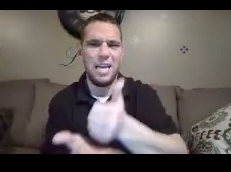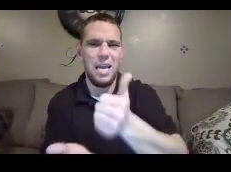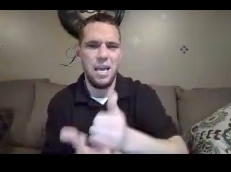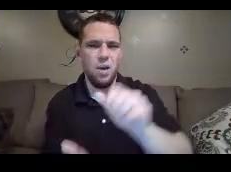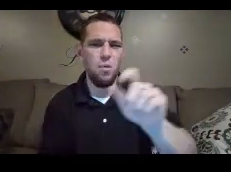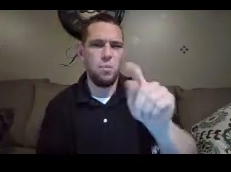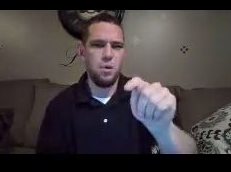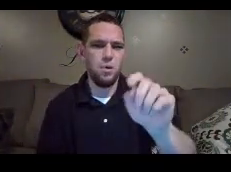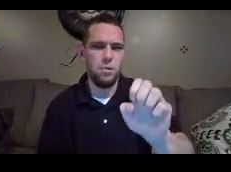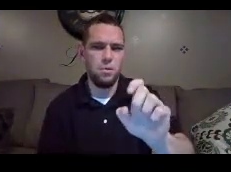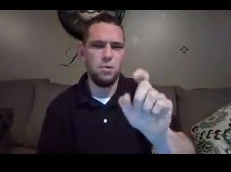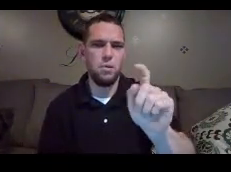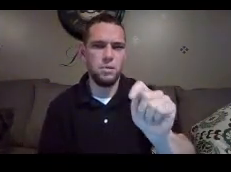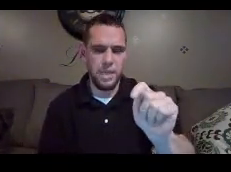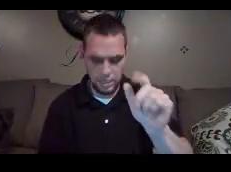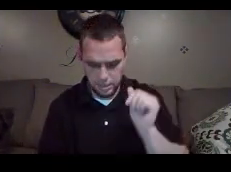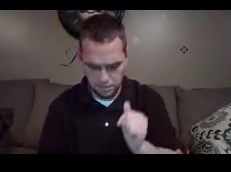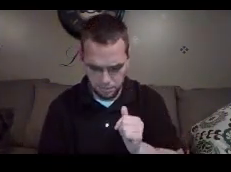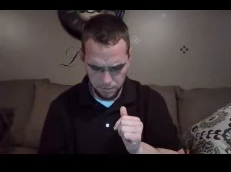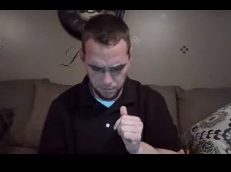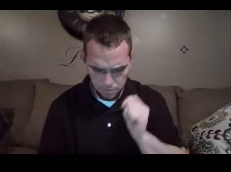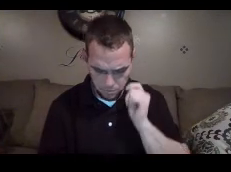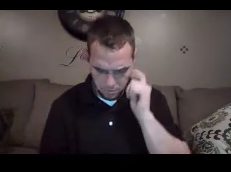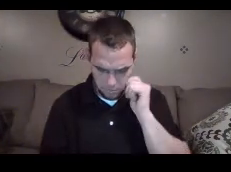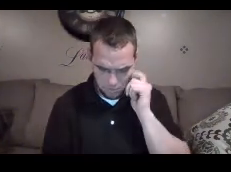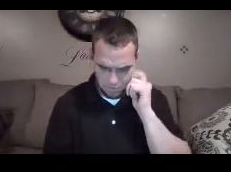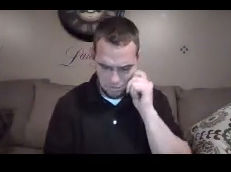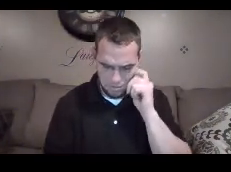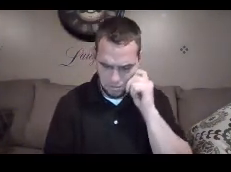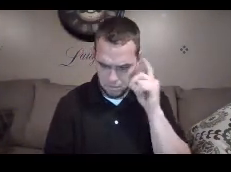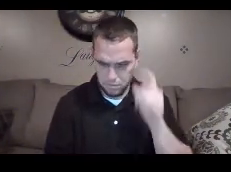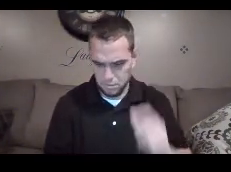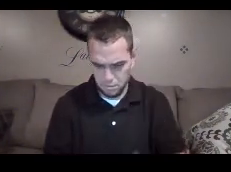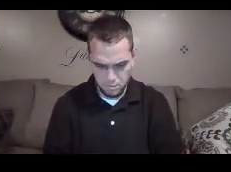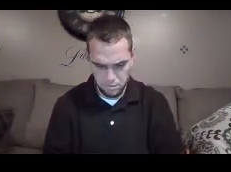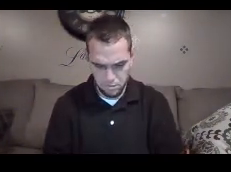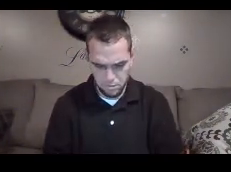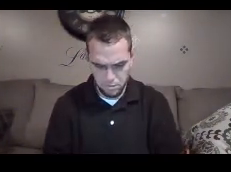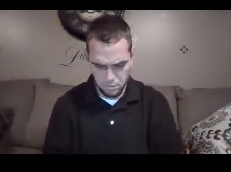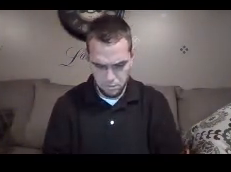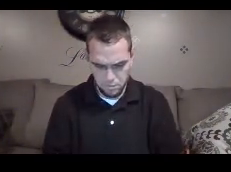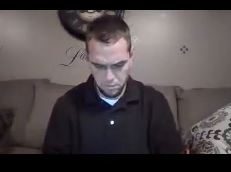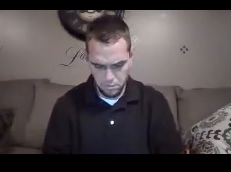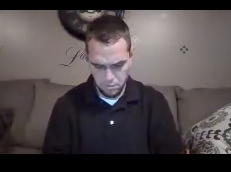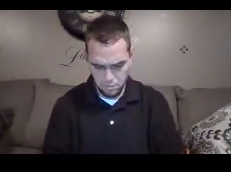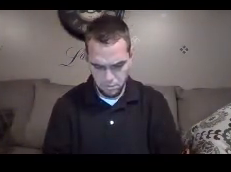accessible? So Excel is among the Office